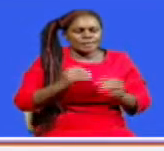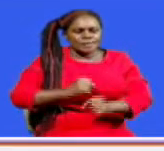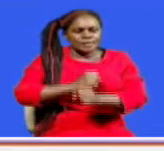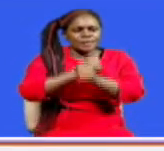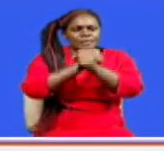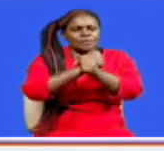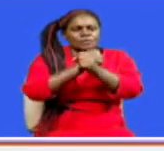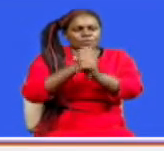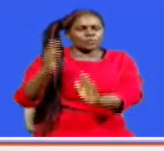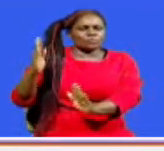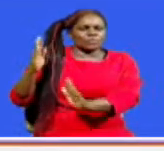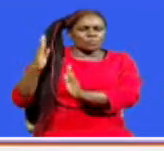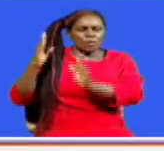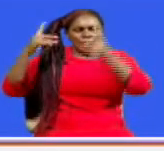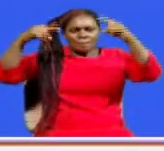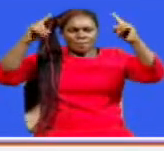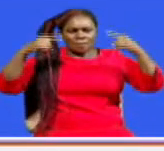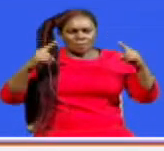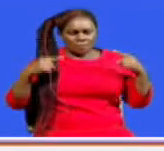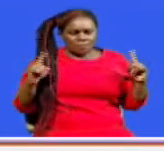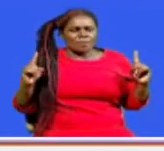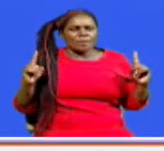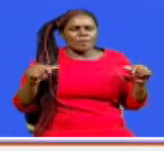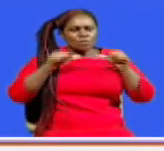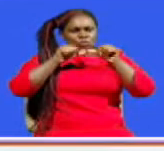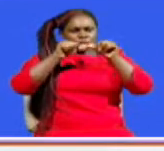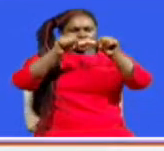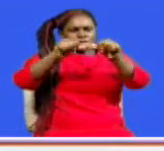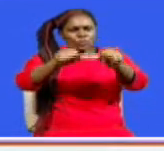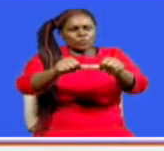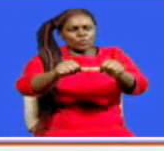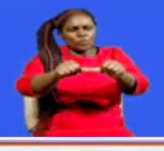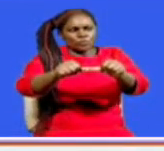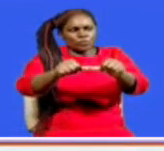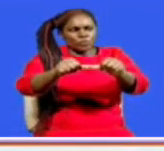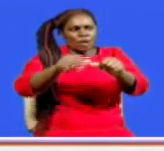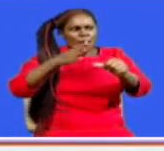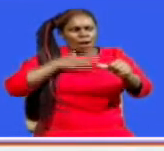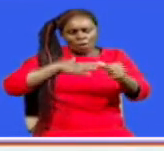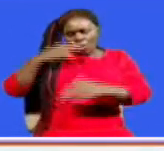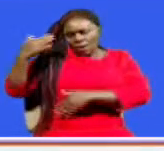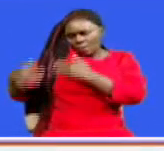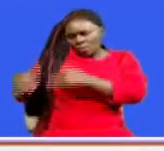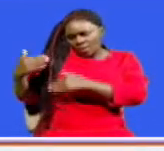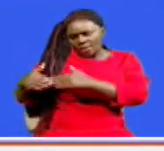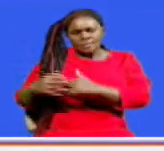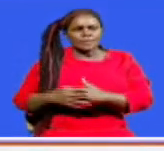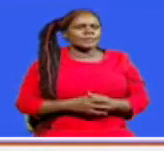security, and prosperity is maintained along our borders.